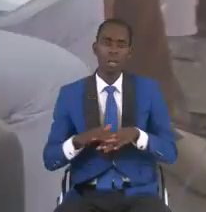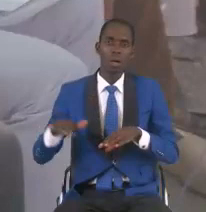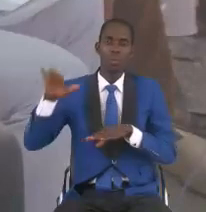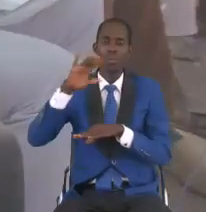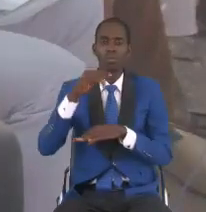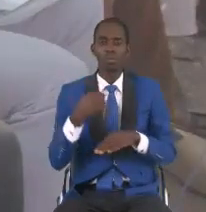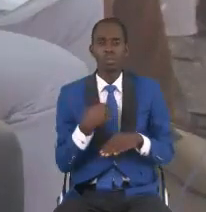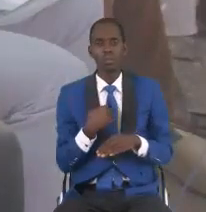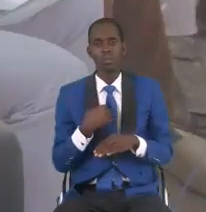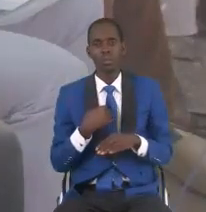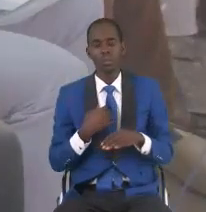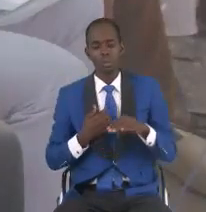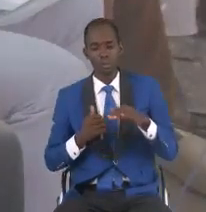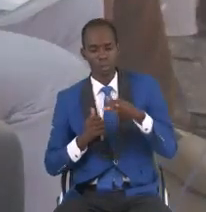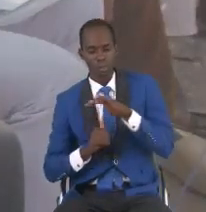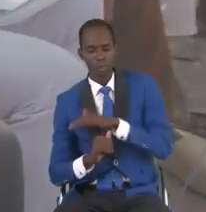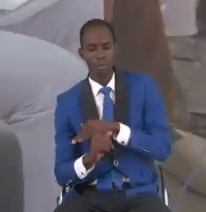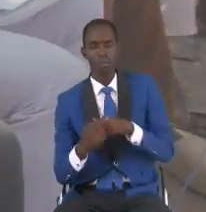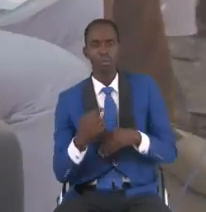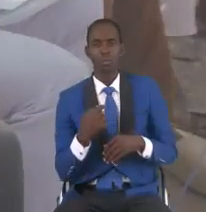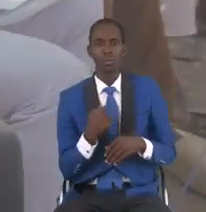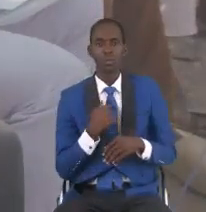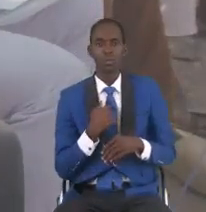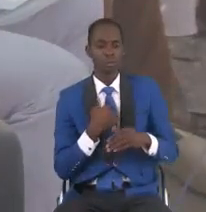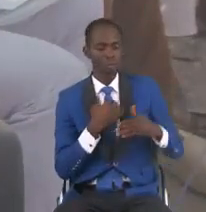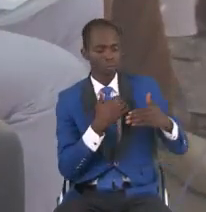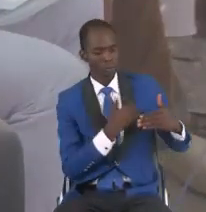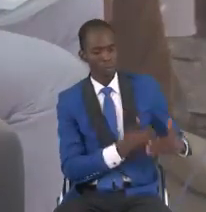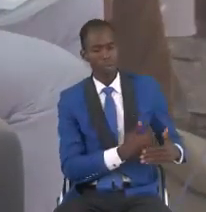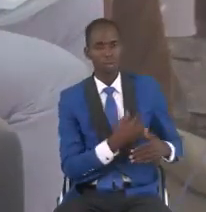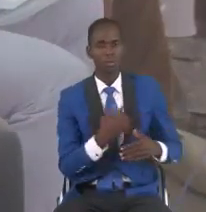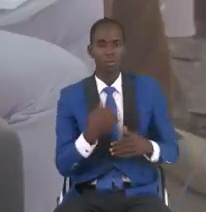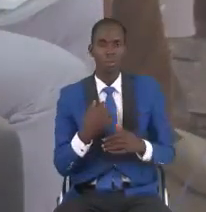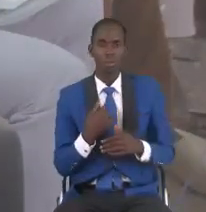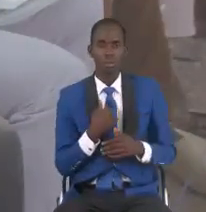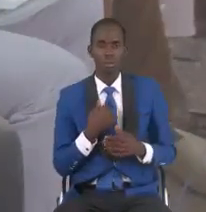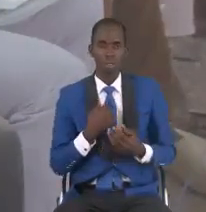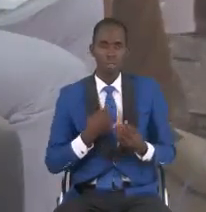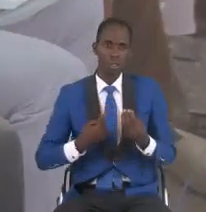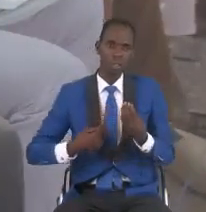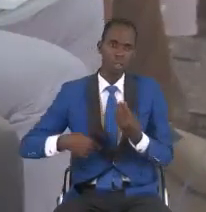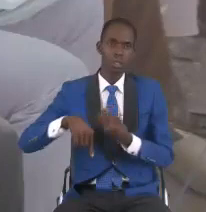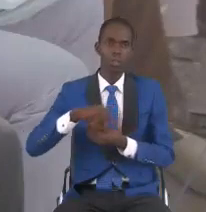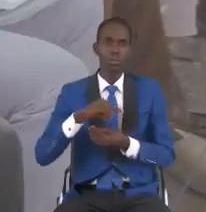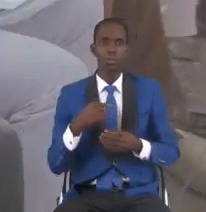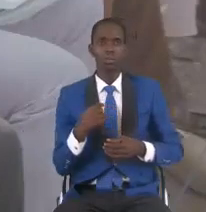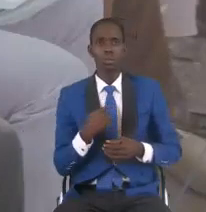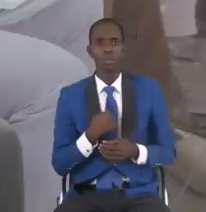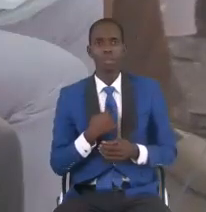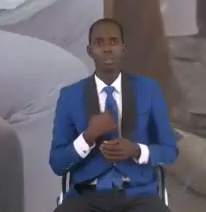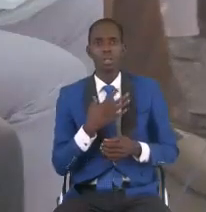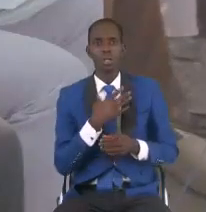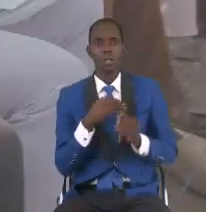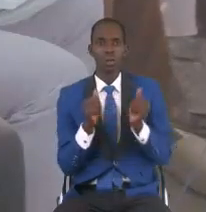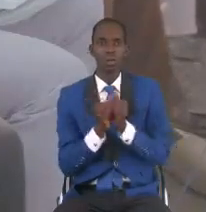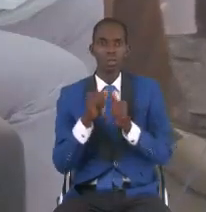beneath me, beside me, around me, and within